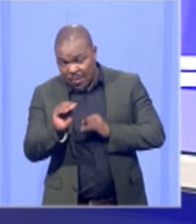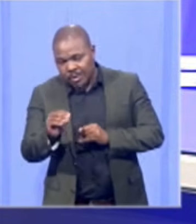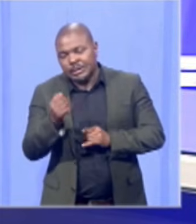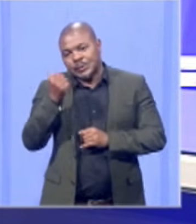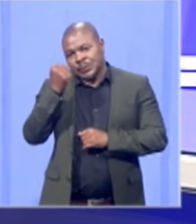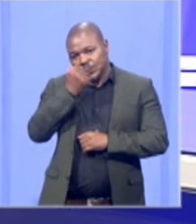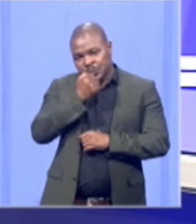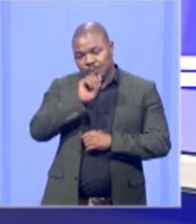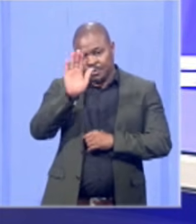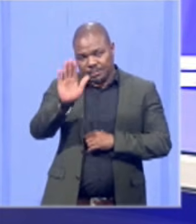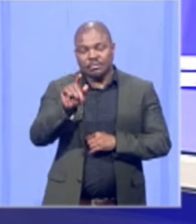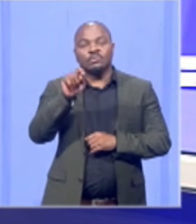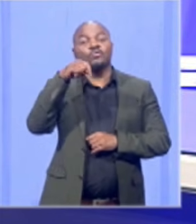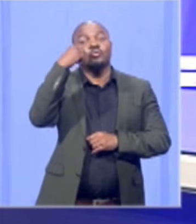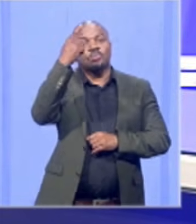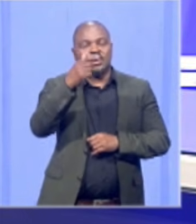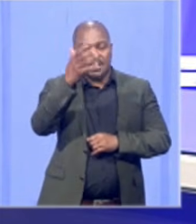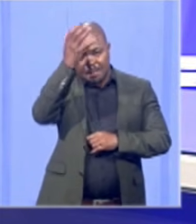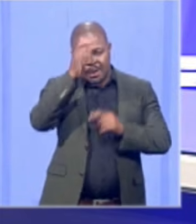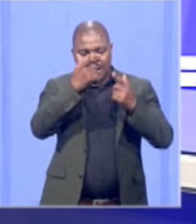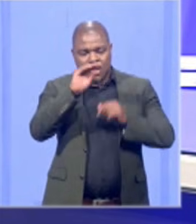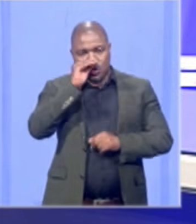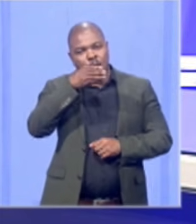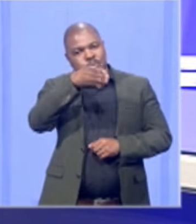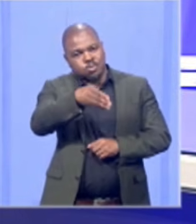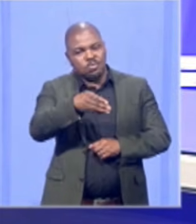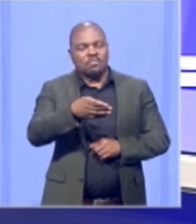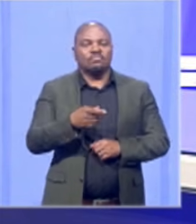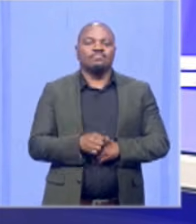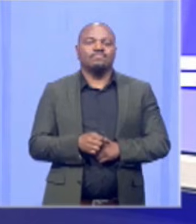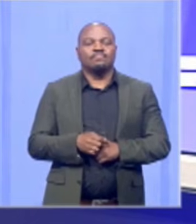diatla mo metsing khaso e latelang ke ya sepedi ka moso ga jana